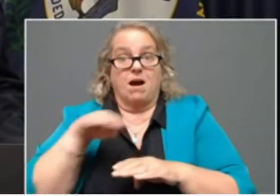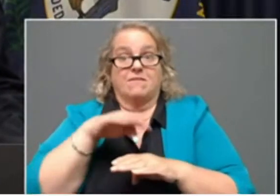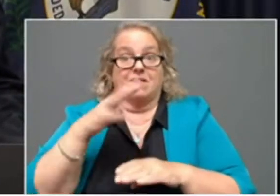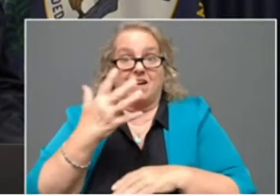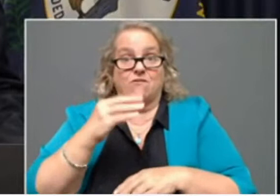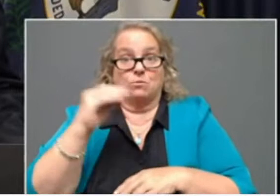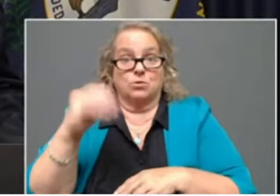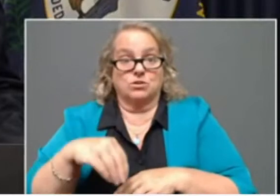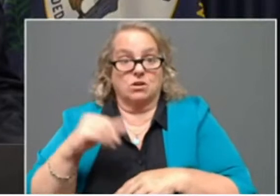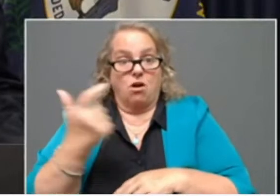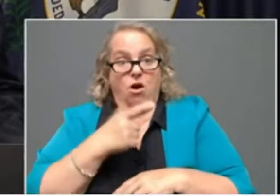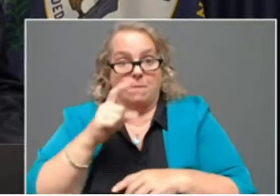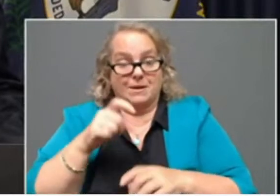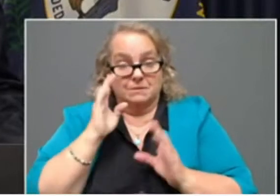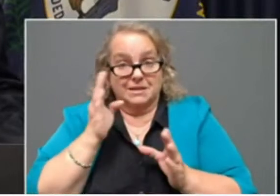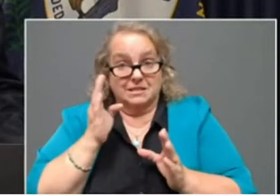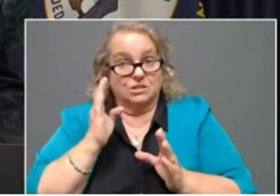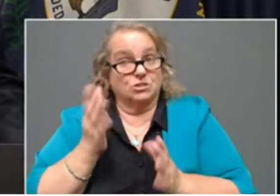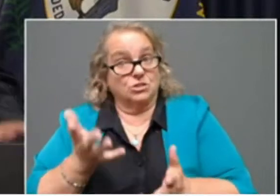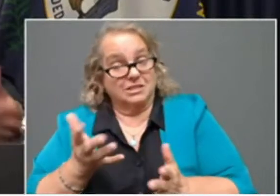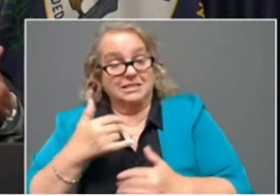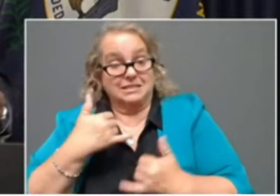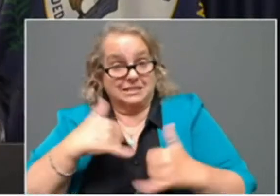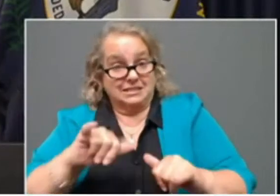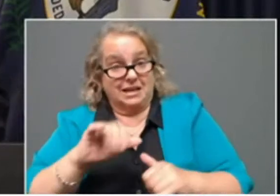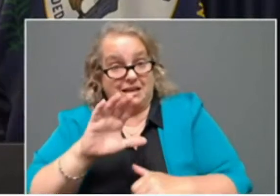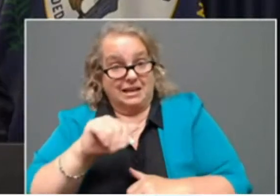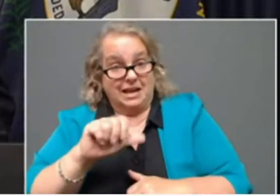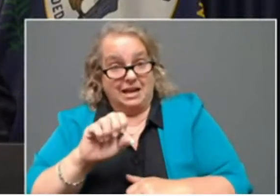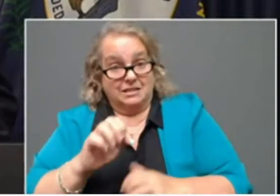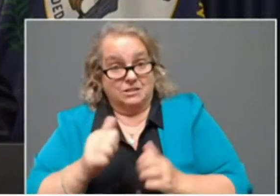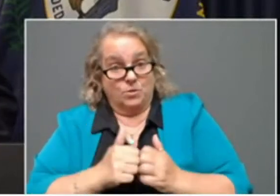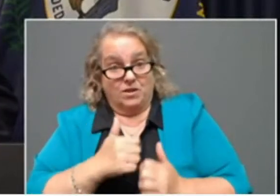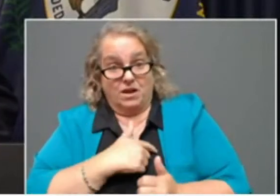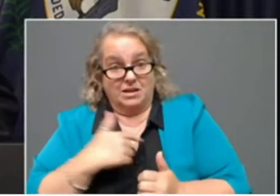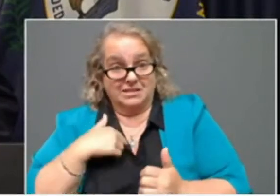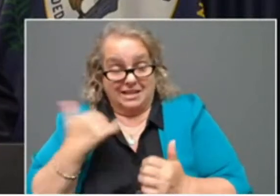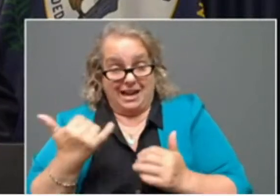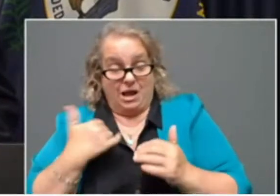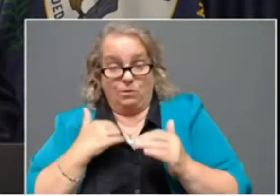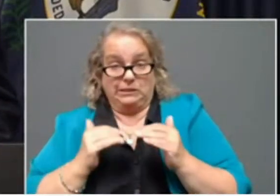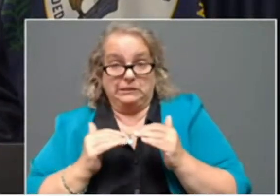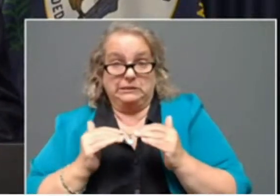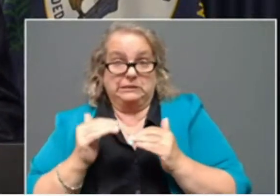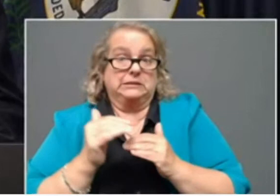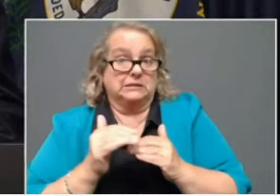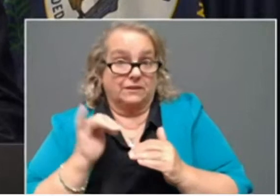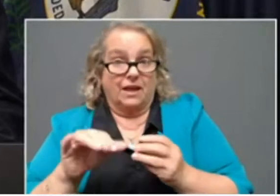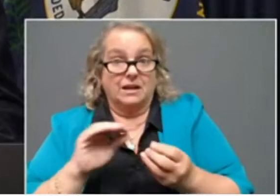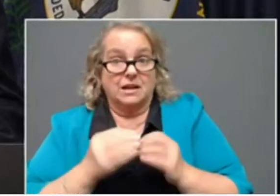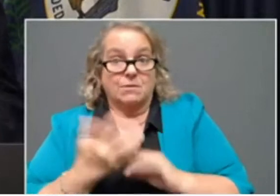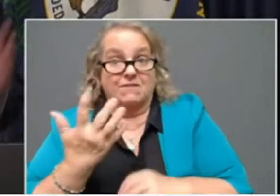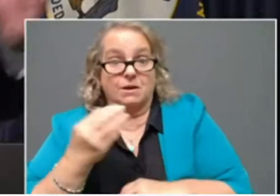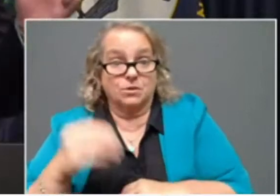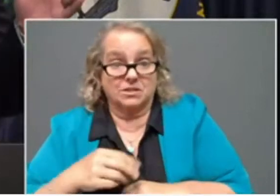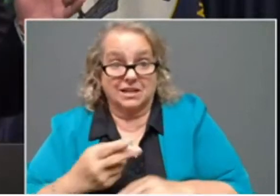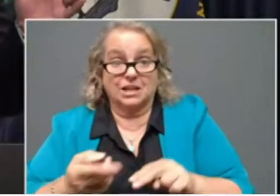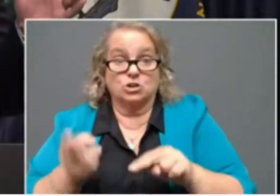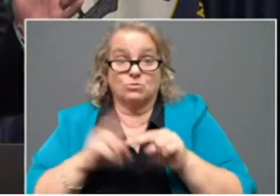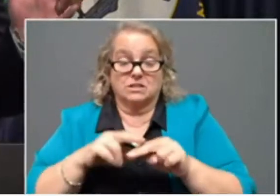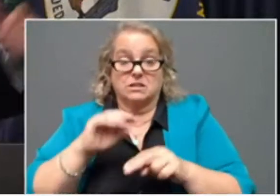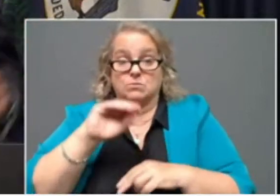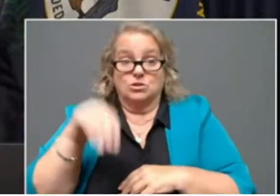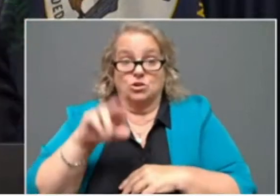pay attention. Is that still the case with us, inching over that number right now? Well, I'd say the increase in positivity rate is